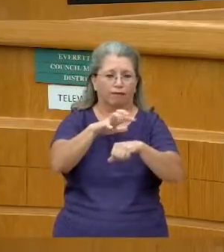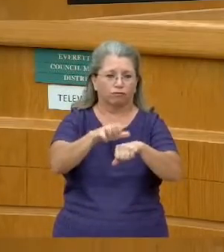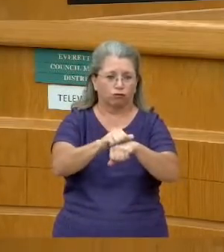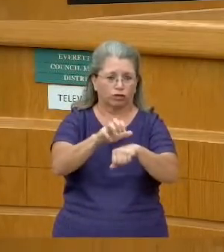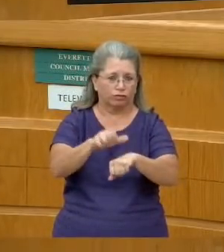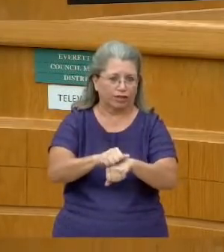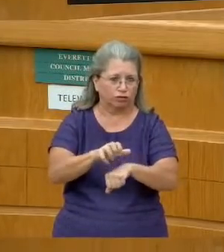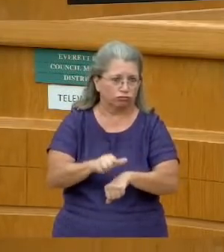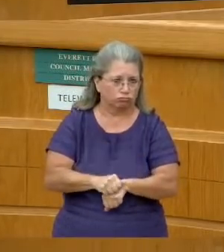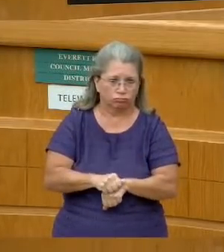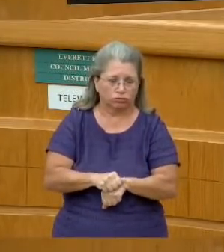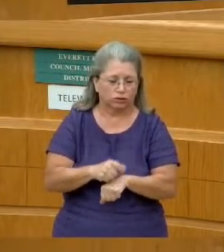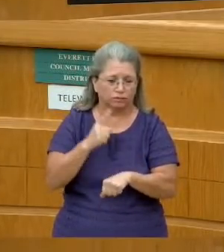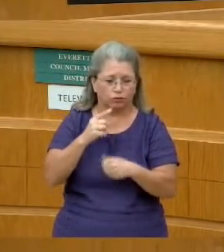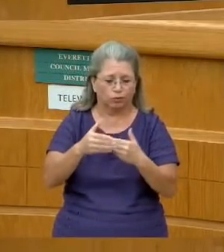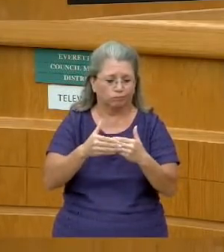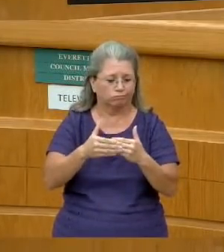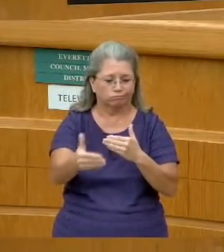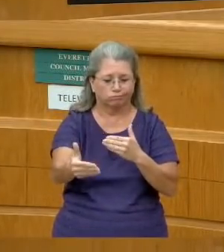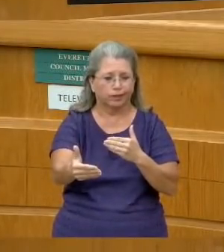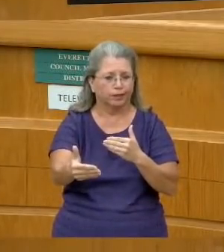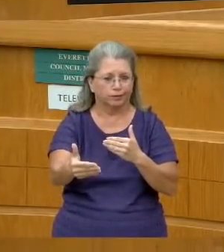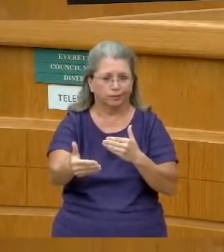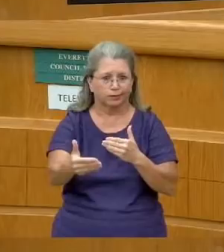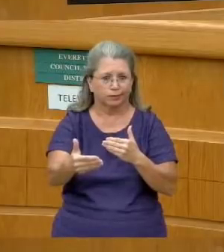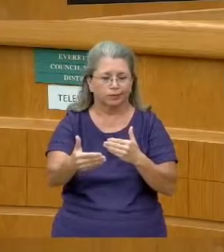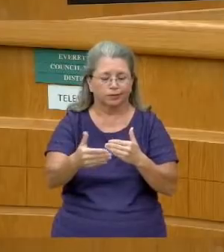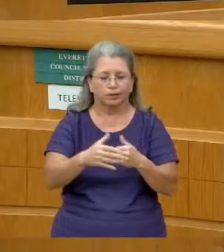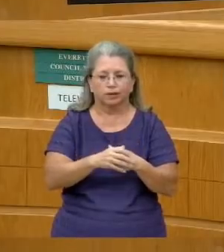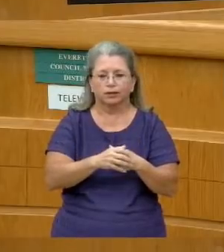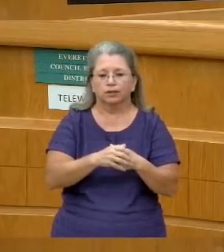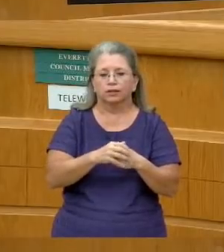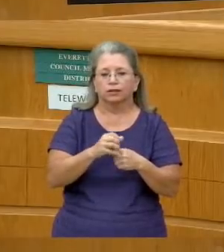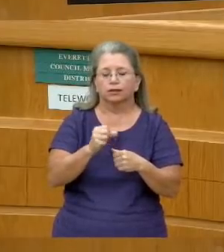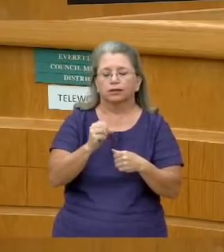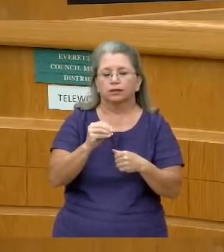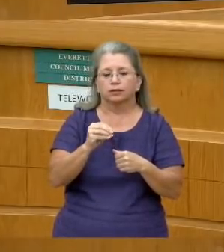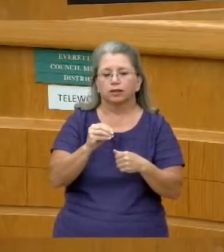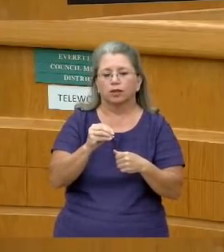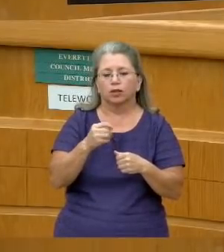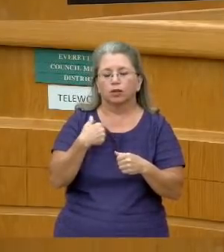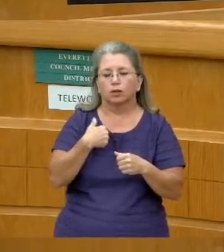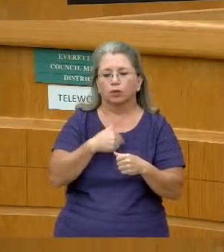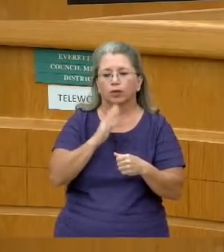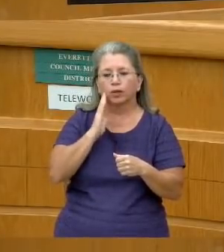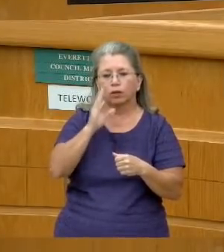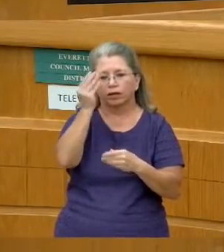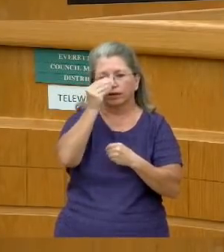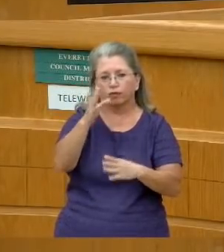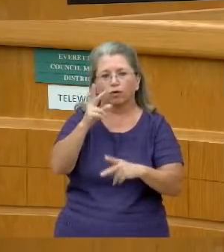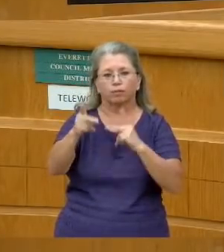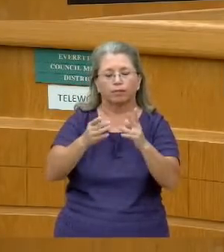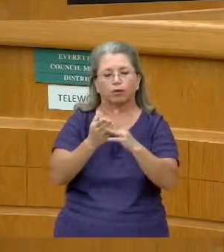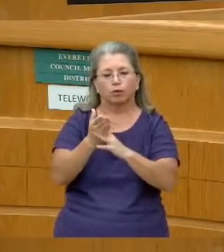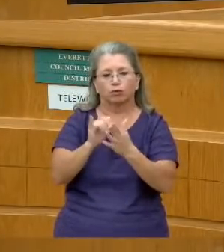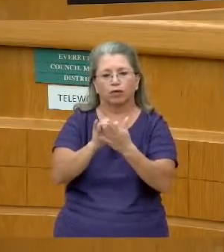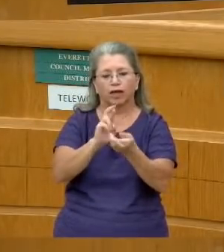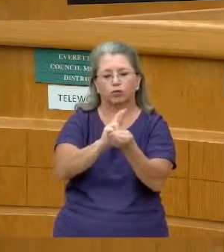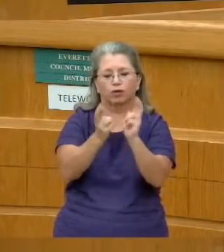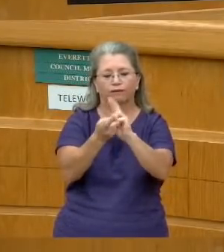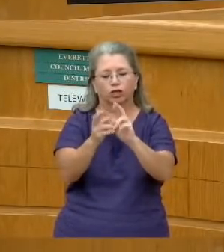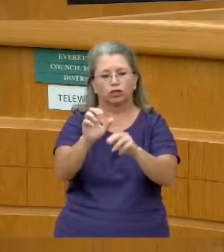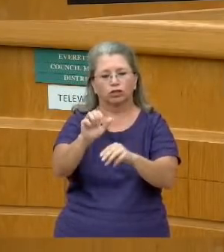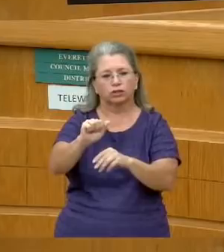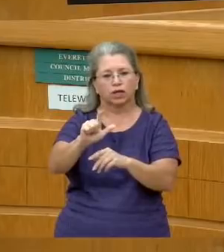foreseeable next couple of events. And so persons will be called through the reverse alert system that we've been